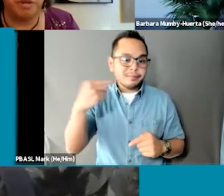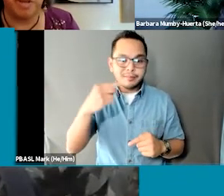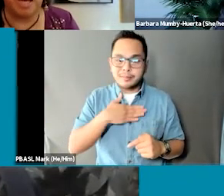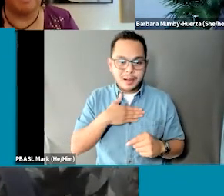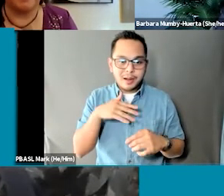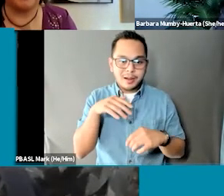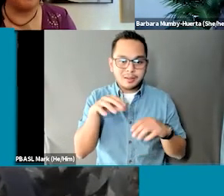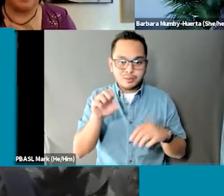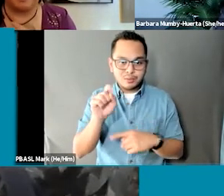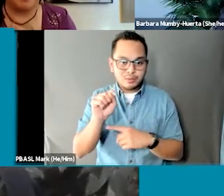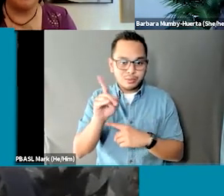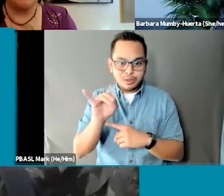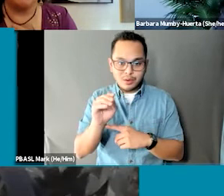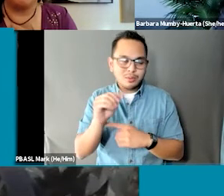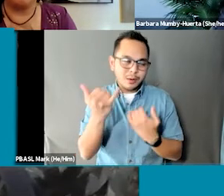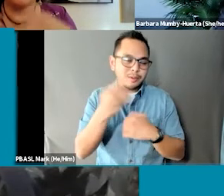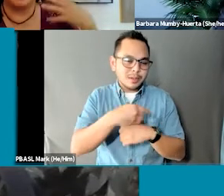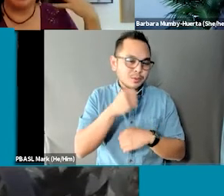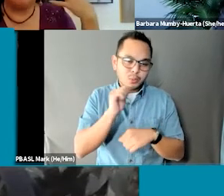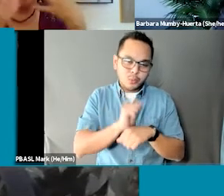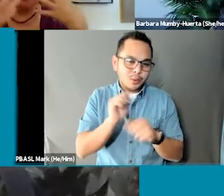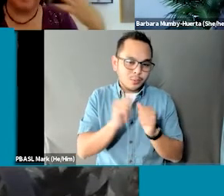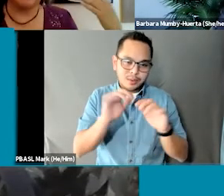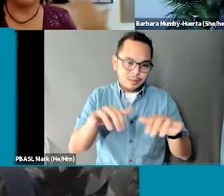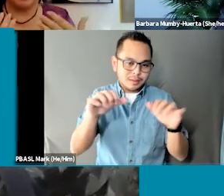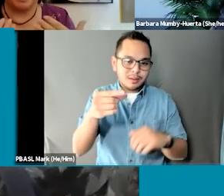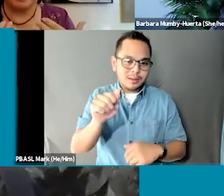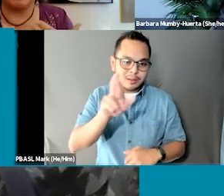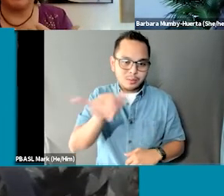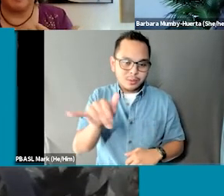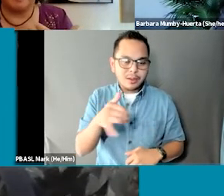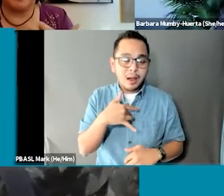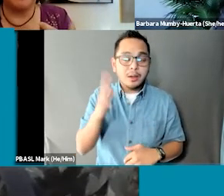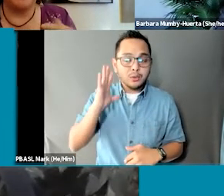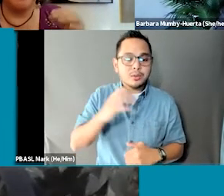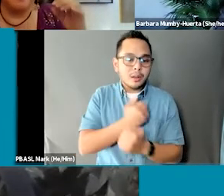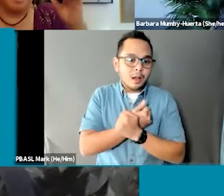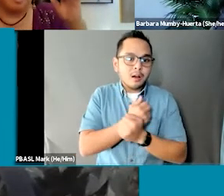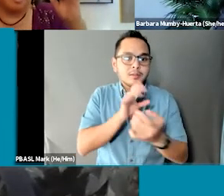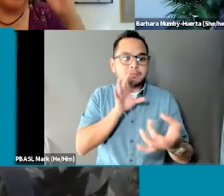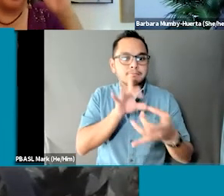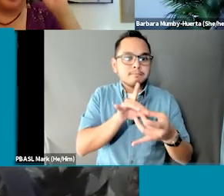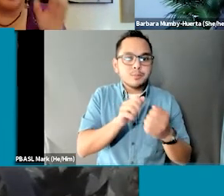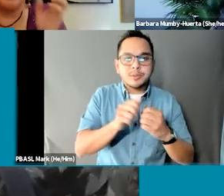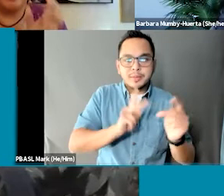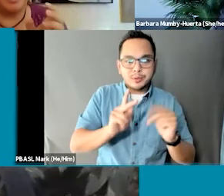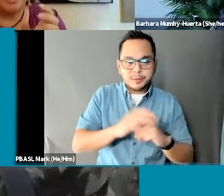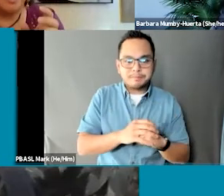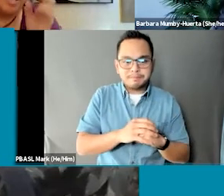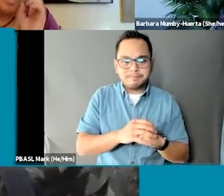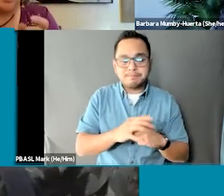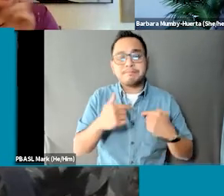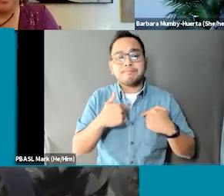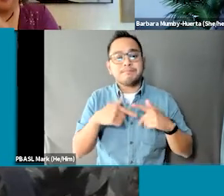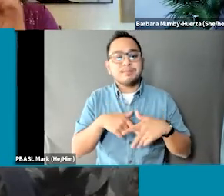don't work with galleries pretty much at all, because I love that real personal connection with people. I started